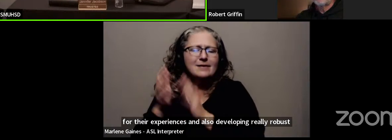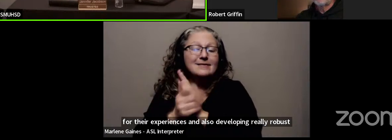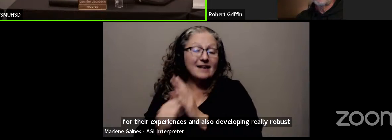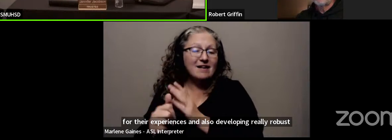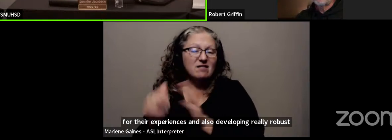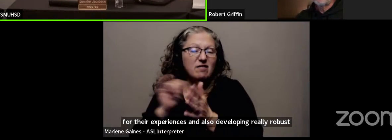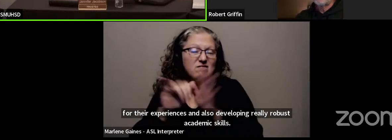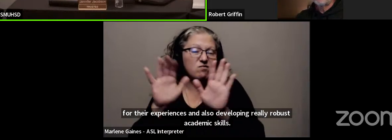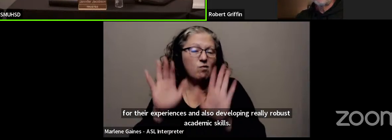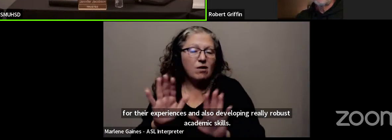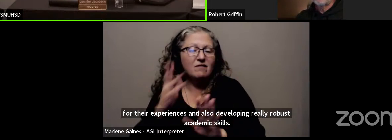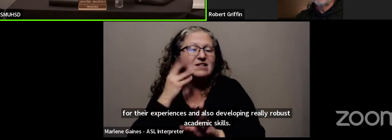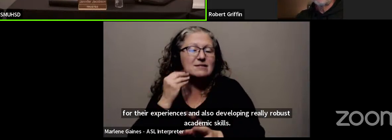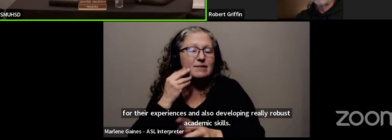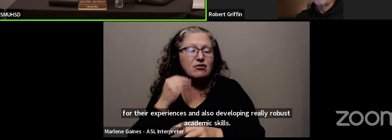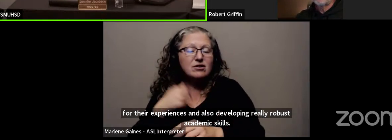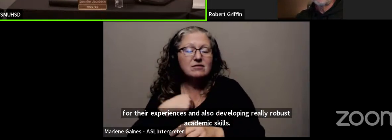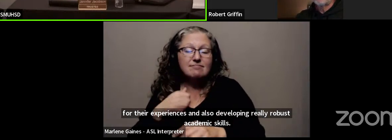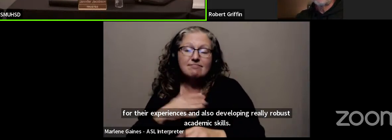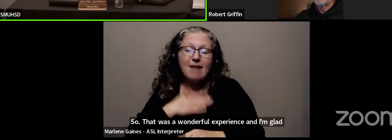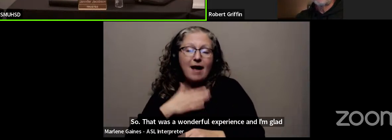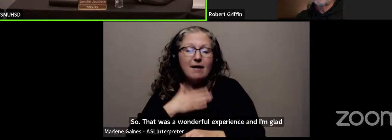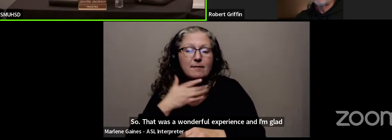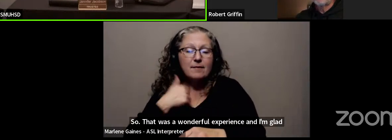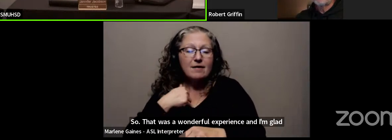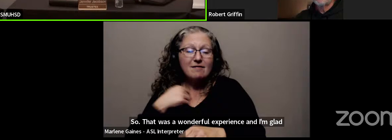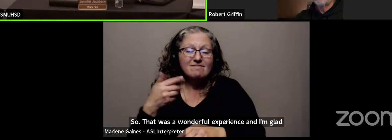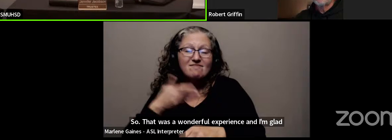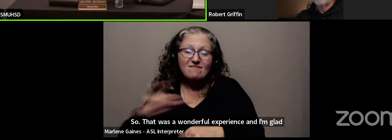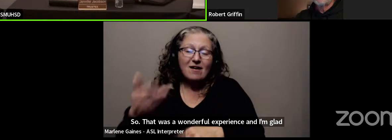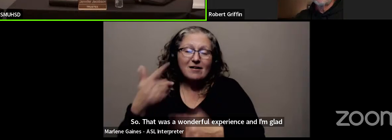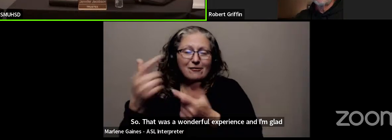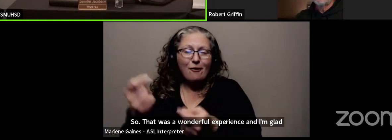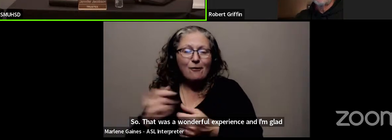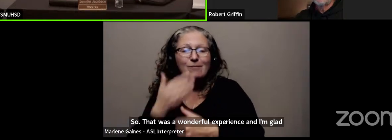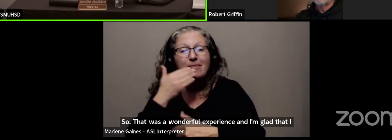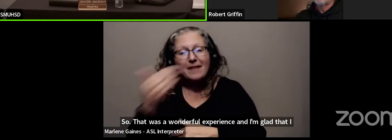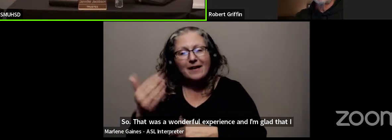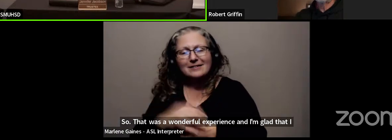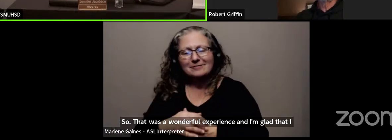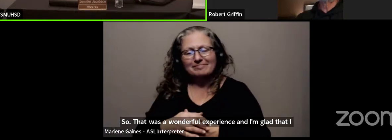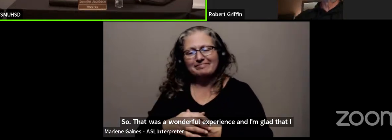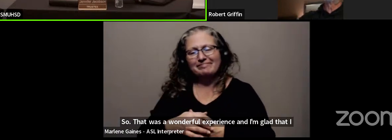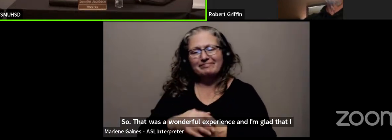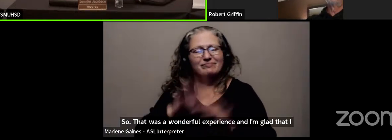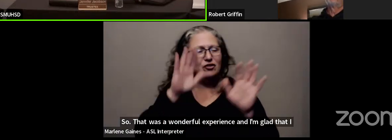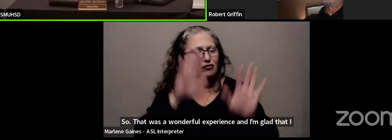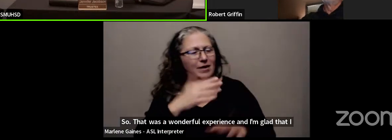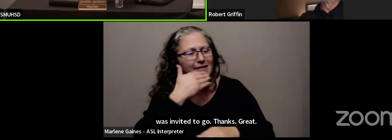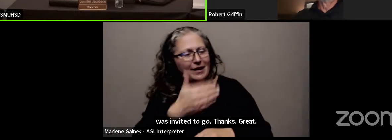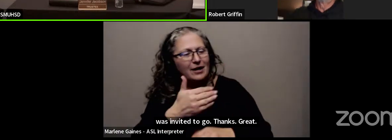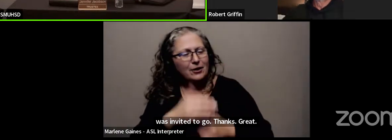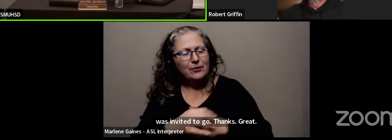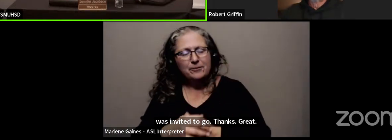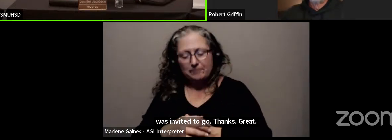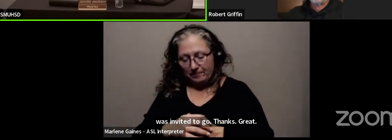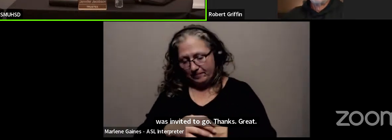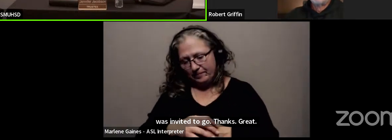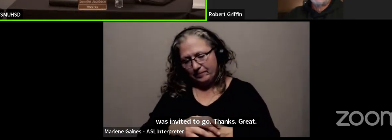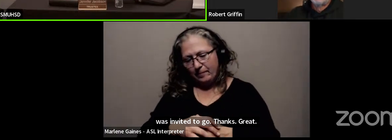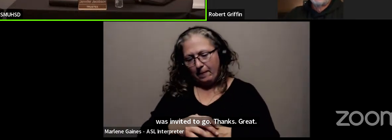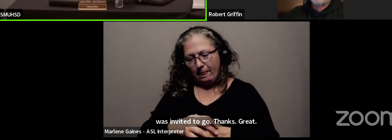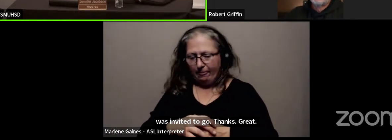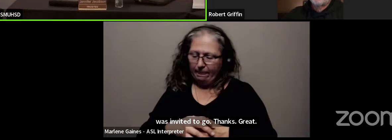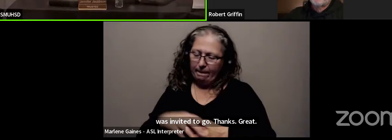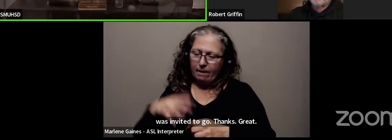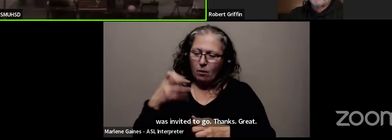was a wonderful experience, and I'm glad that I was invited to go. Thanks. Great, thank you. I